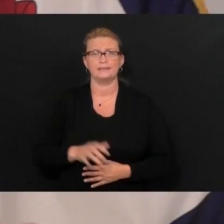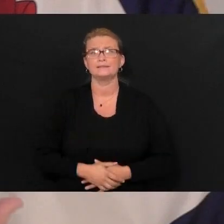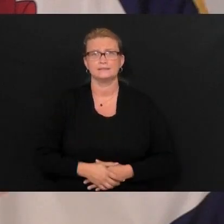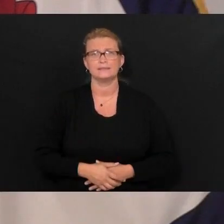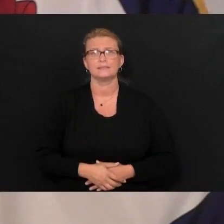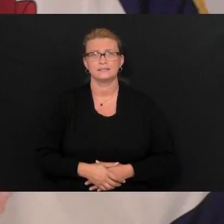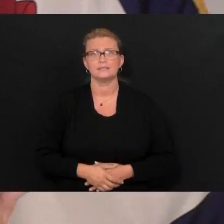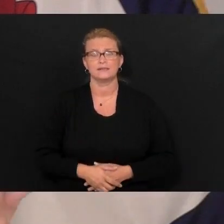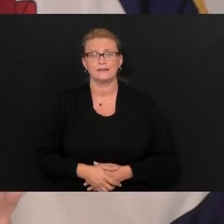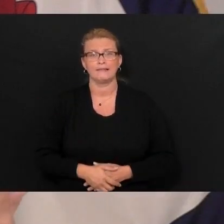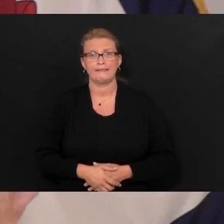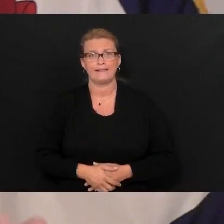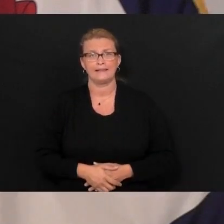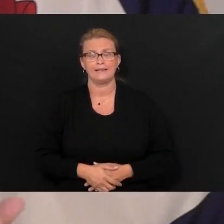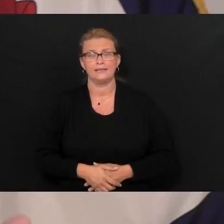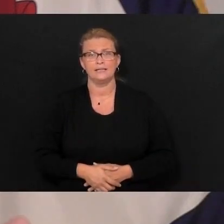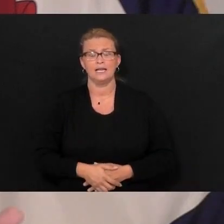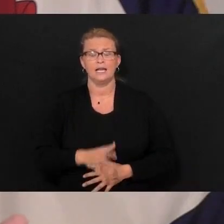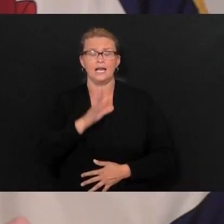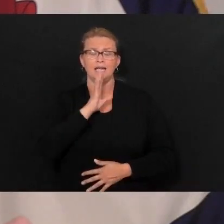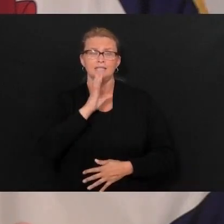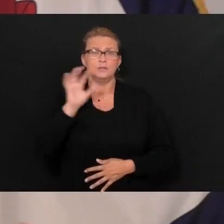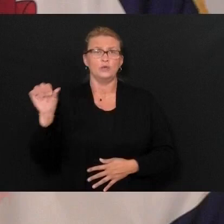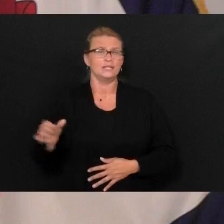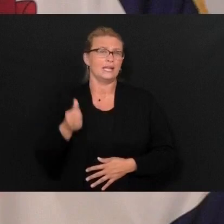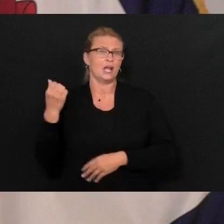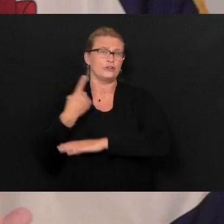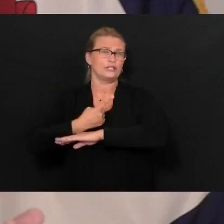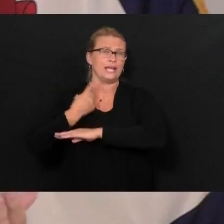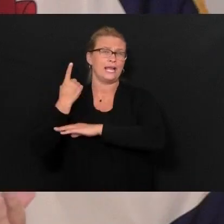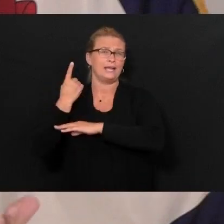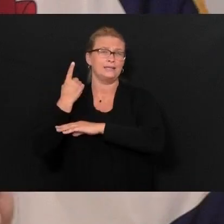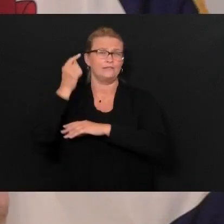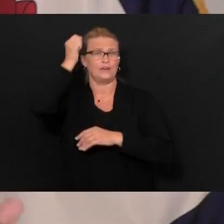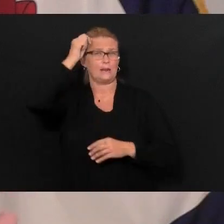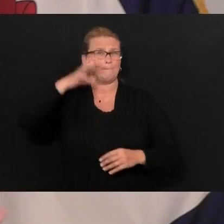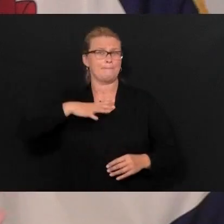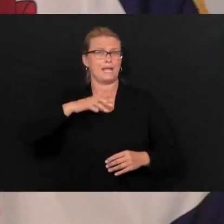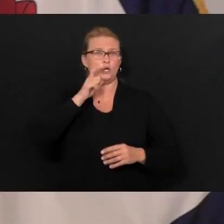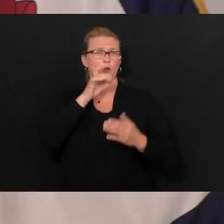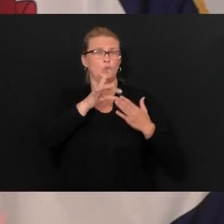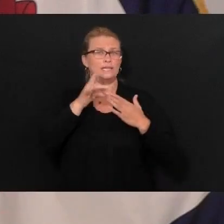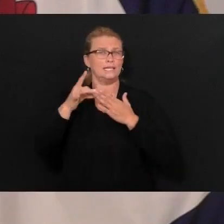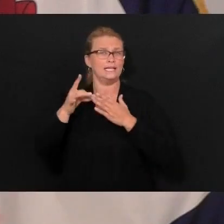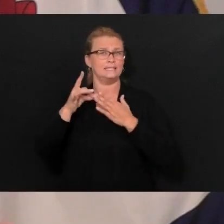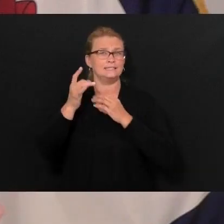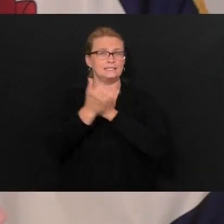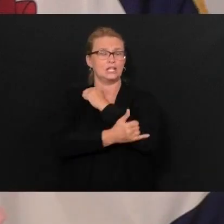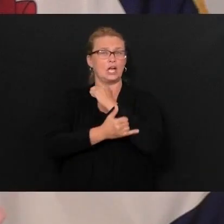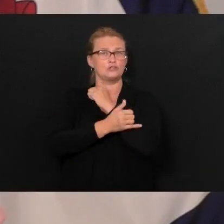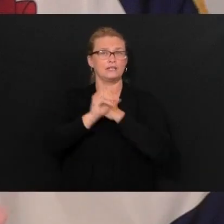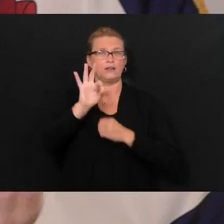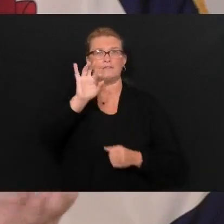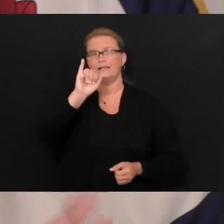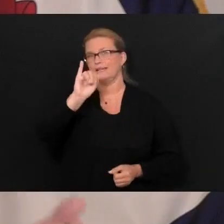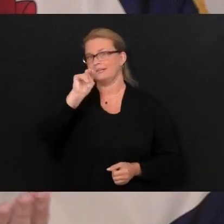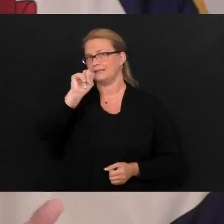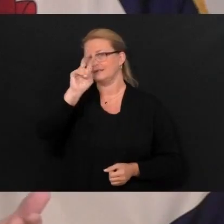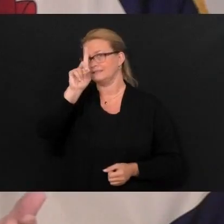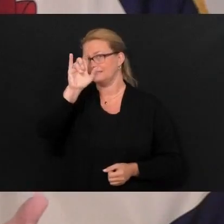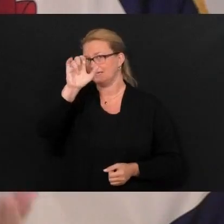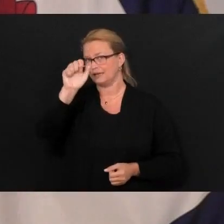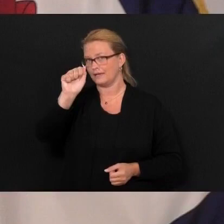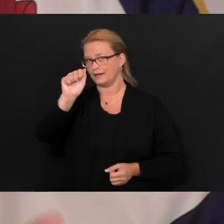we know, I spoke the other day to a gentleman that was one of the leaders from the country of India. And you know what he